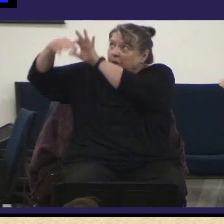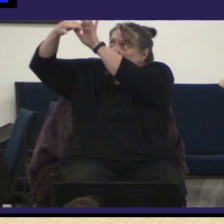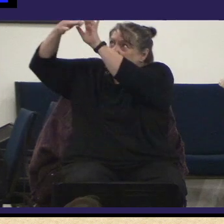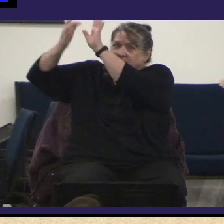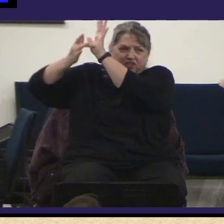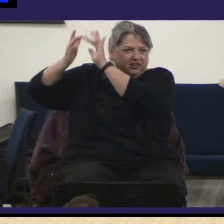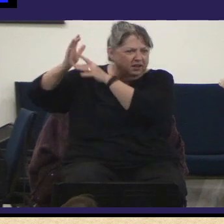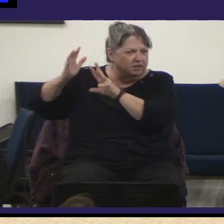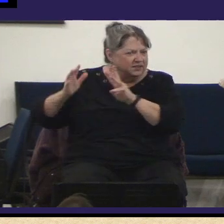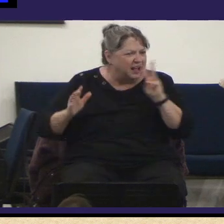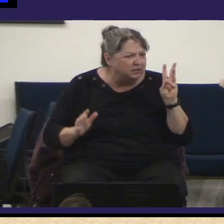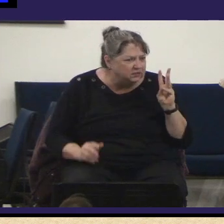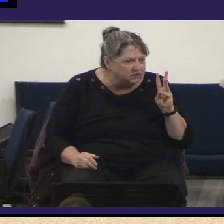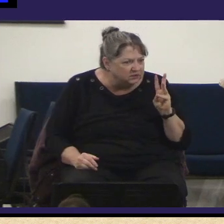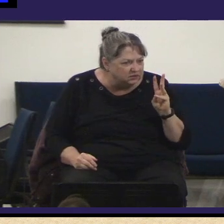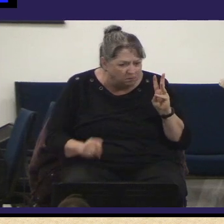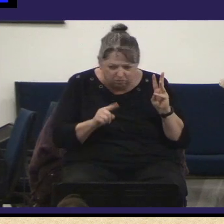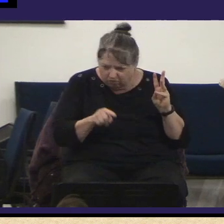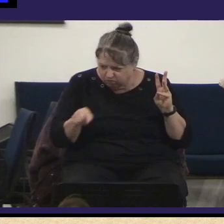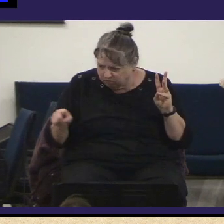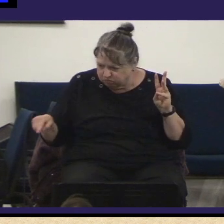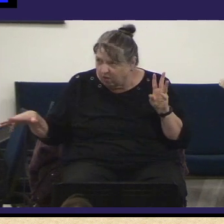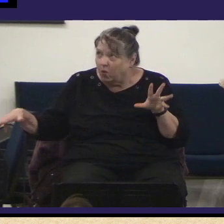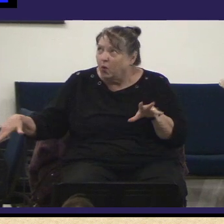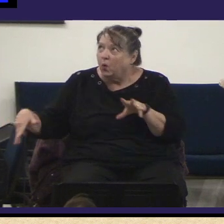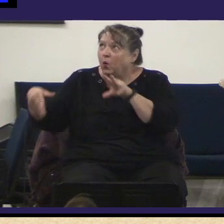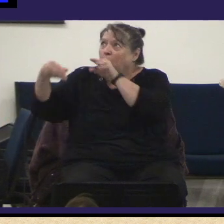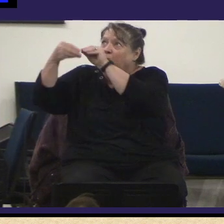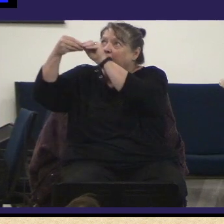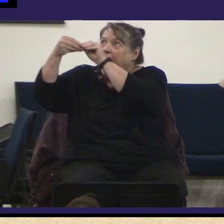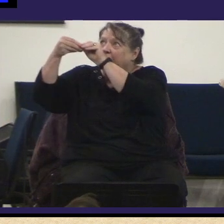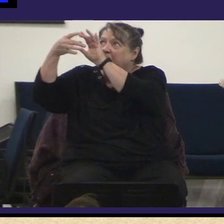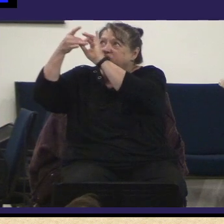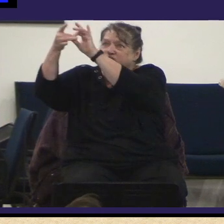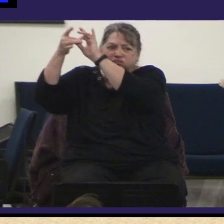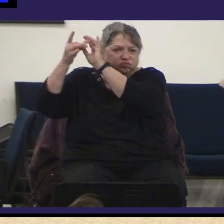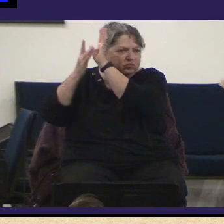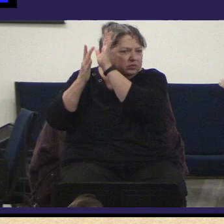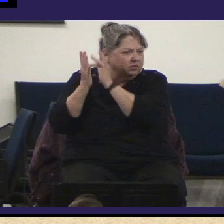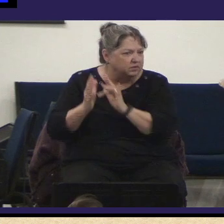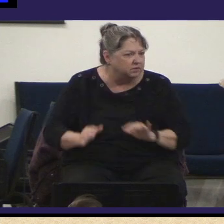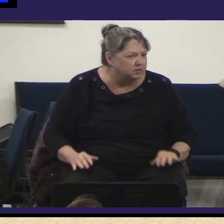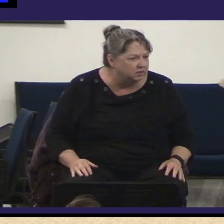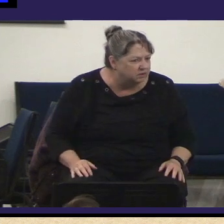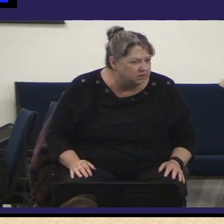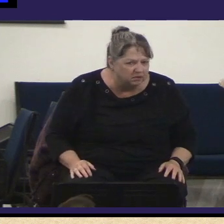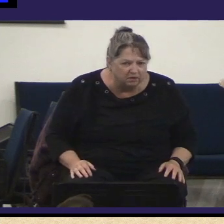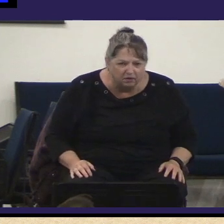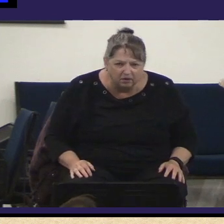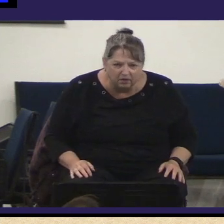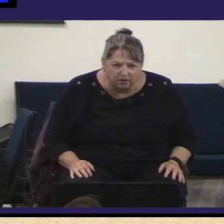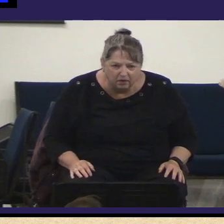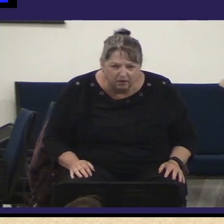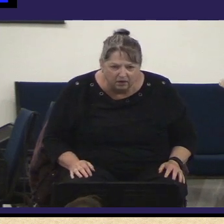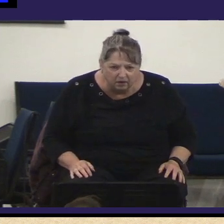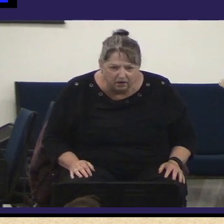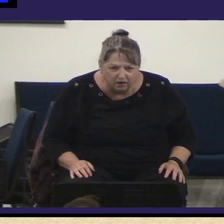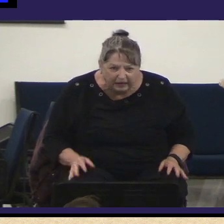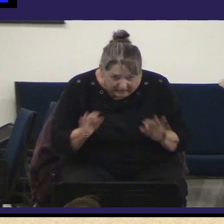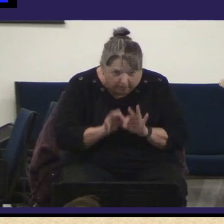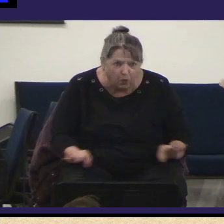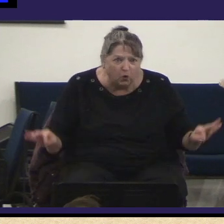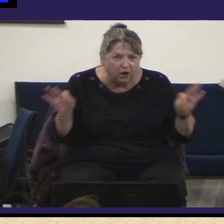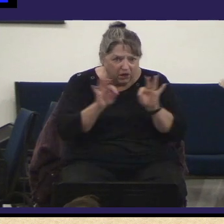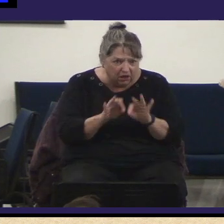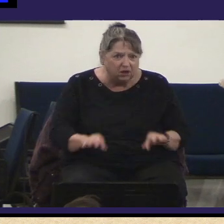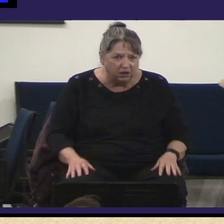of every one of these armor. He plays a part. He plays a role in that. And so Paul encourages us